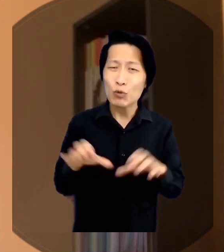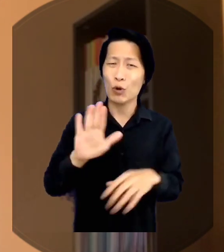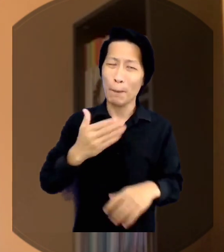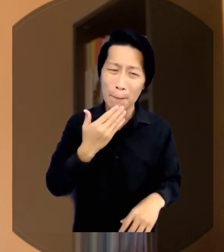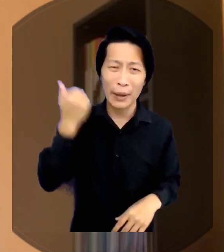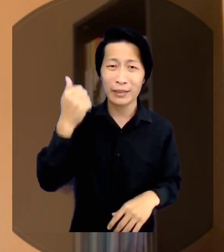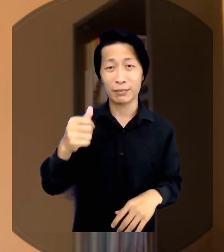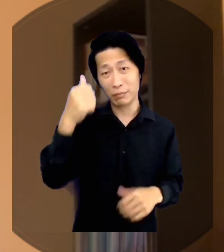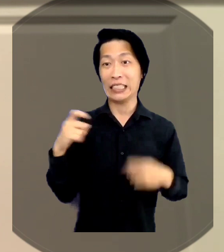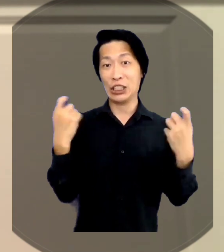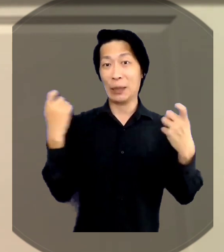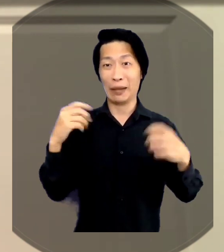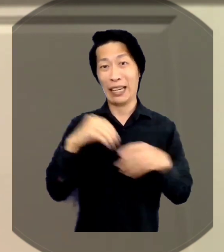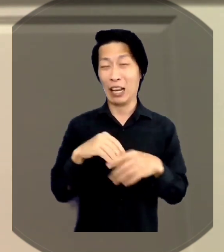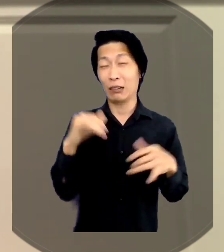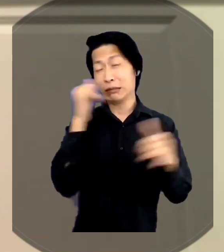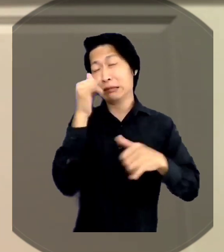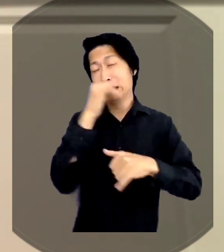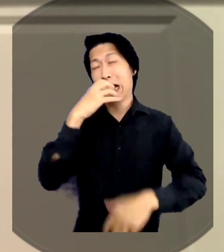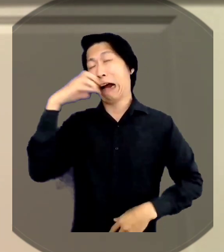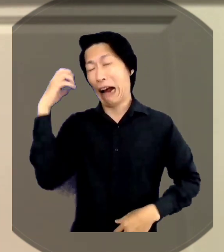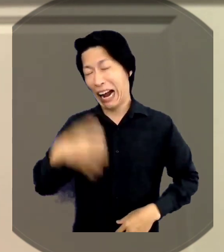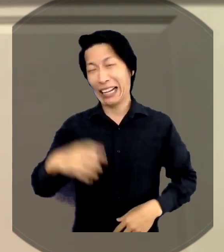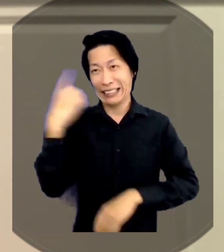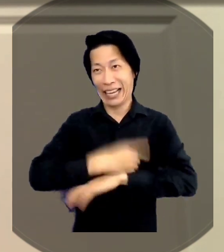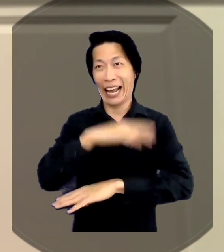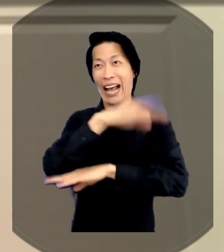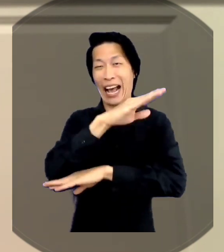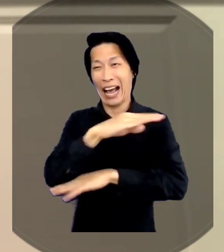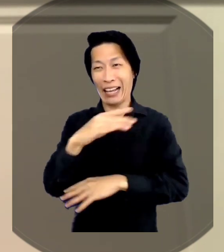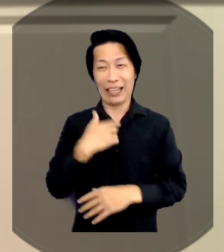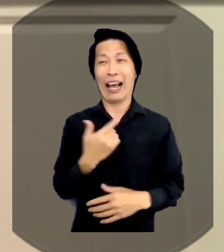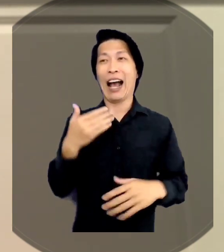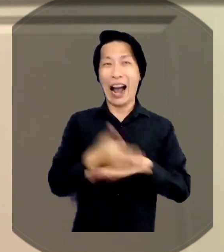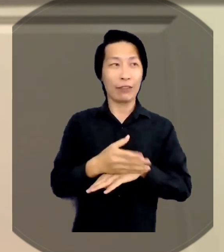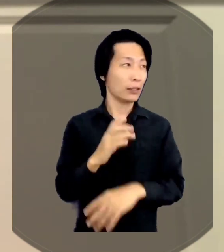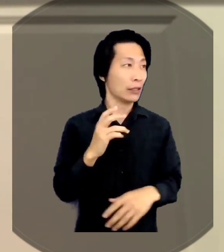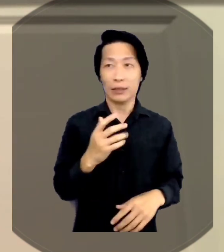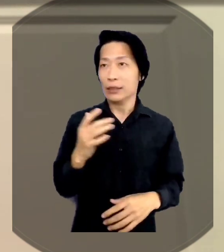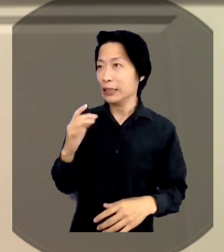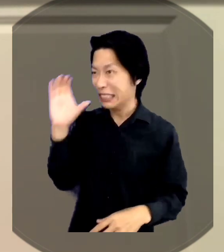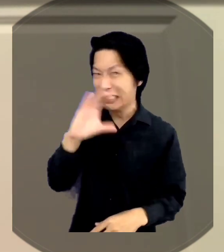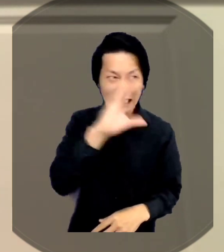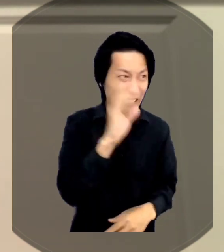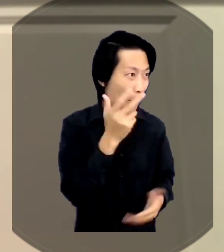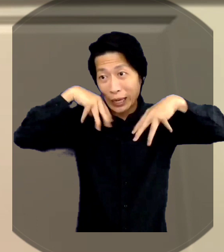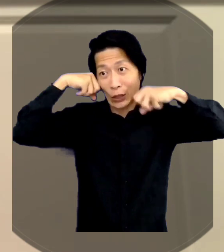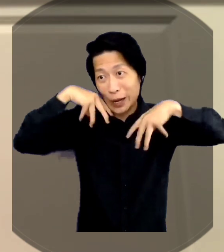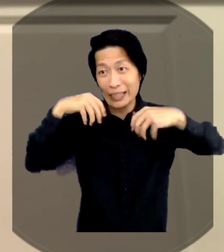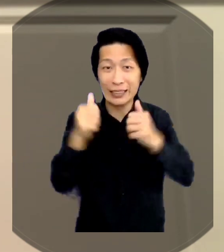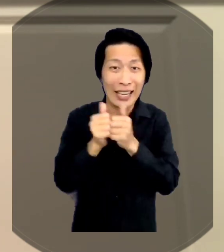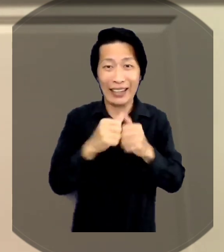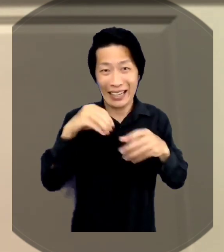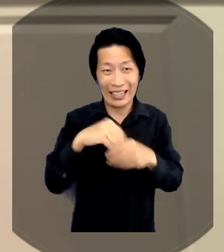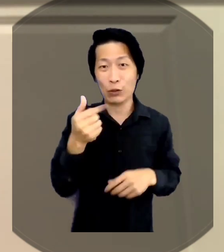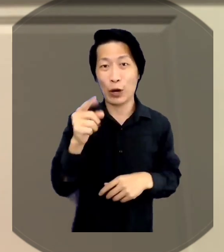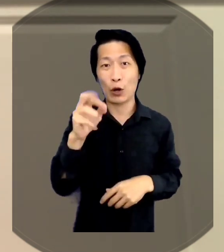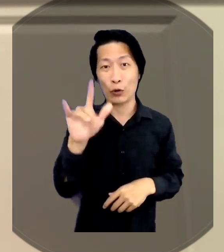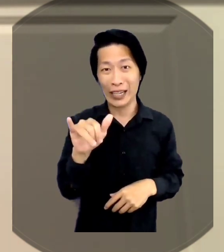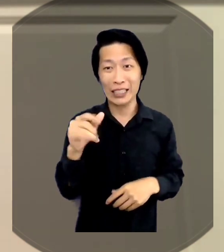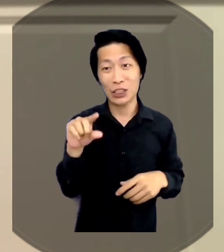here today has their own story and their own journey to the exact place you're watching me from now. Your experiences, challenges, setbacks, and